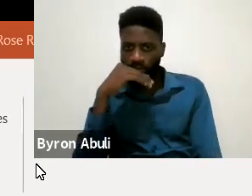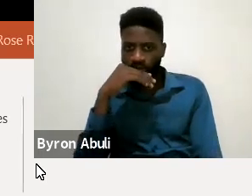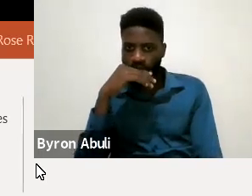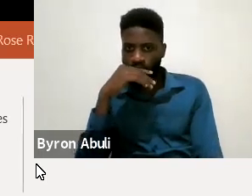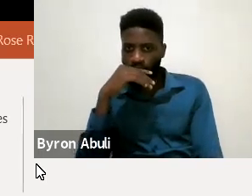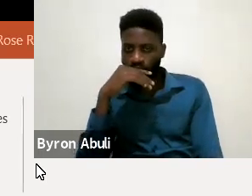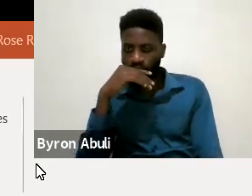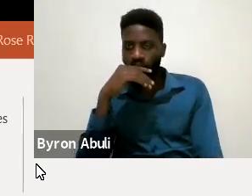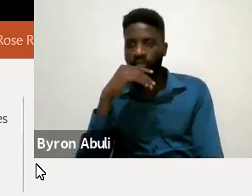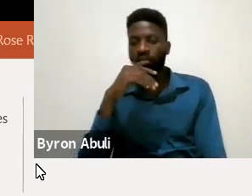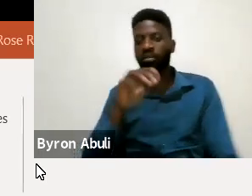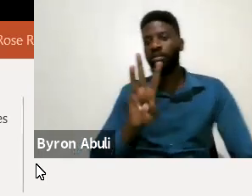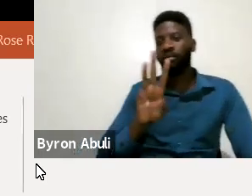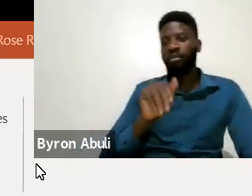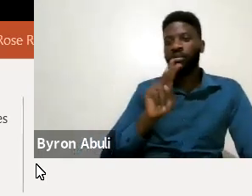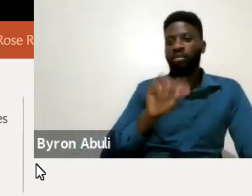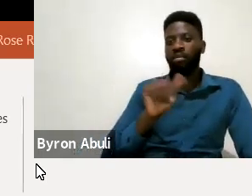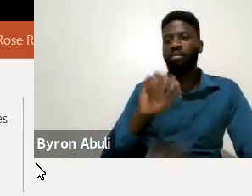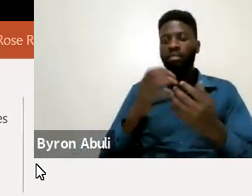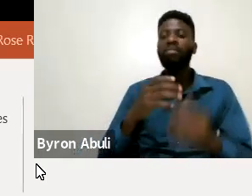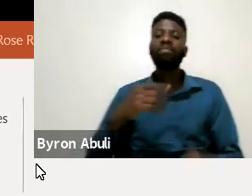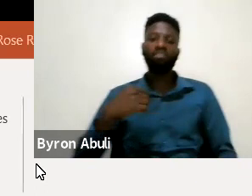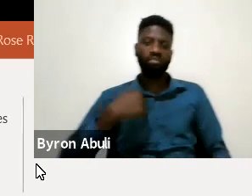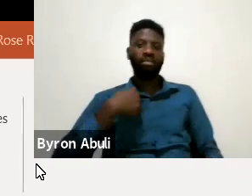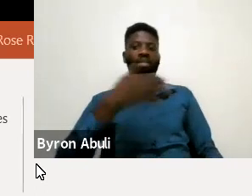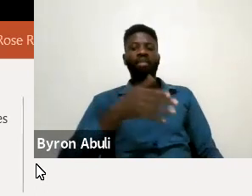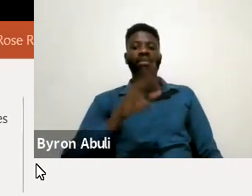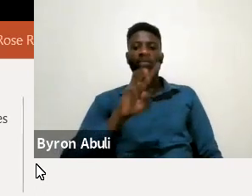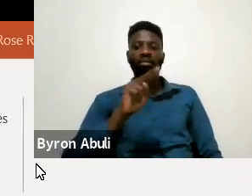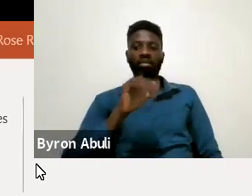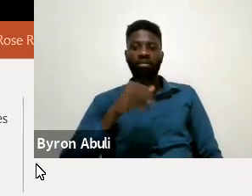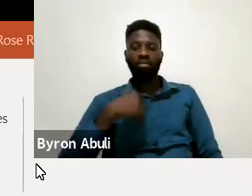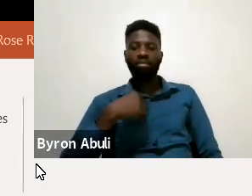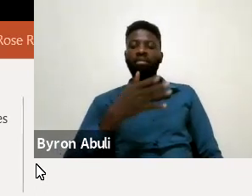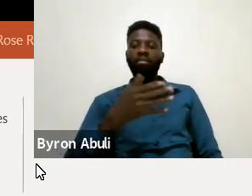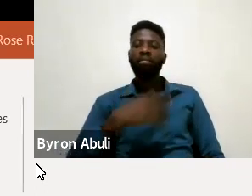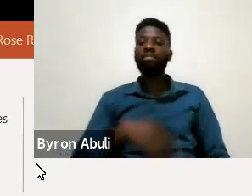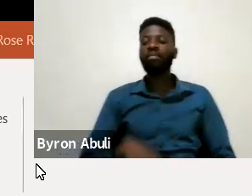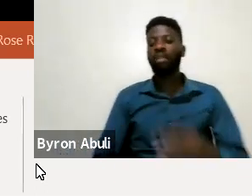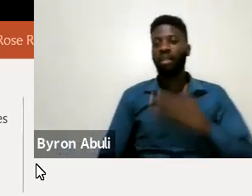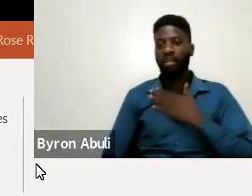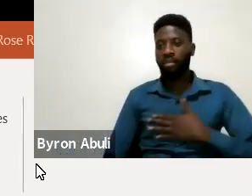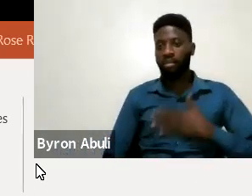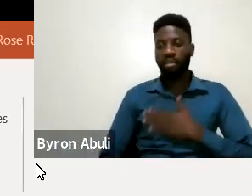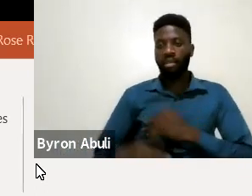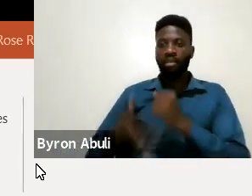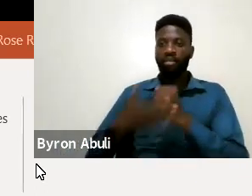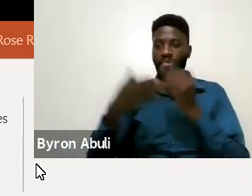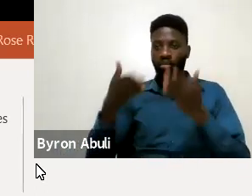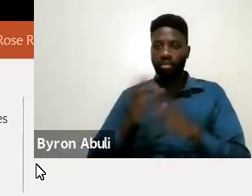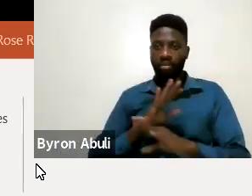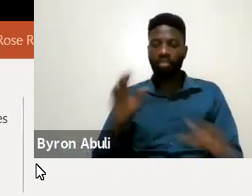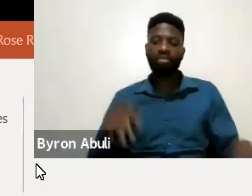Yes, one day is in Hello? class. Hello, Yes. I'm here. Yes, please help me only for today. Okay, yeah, that's